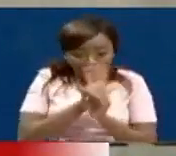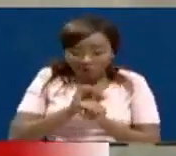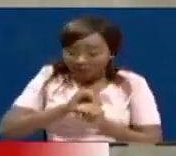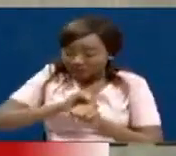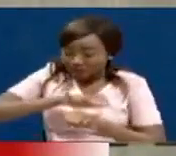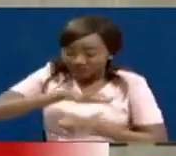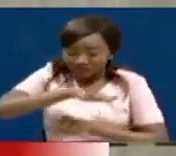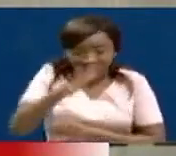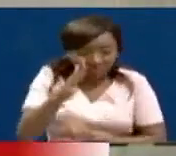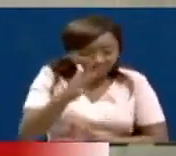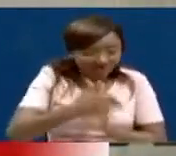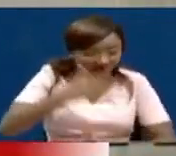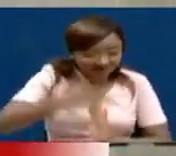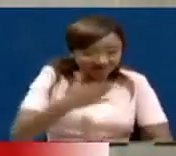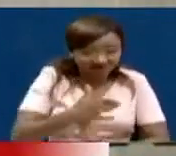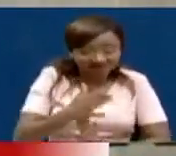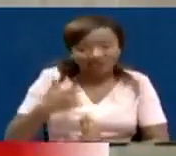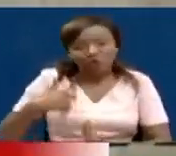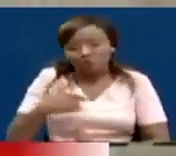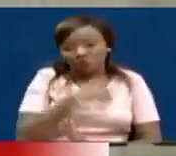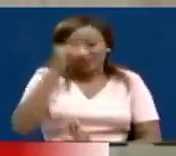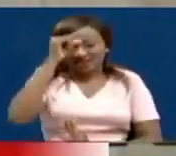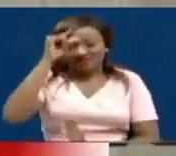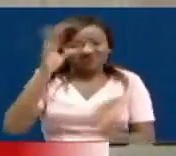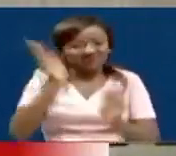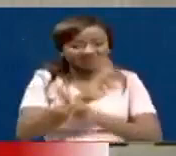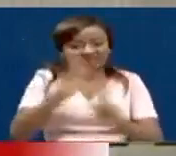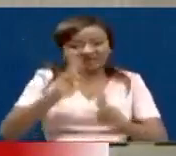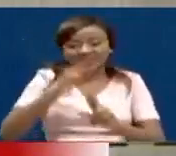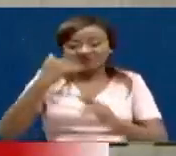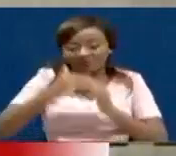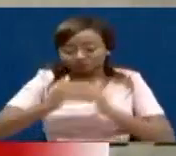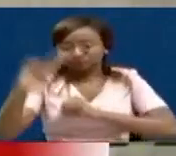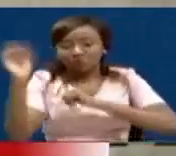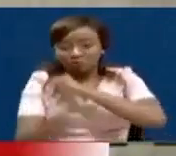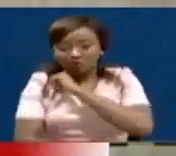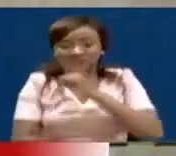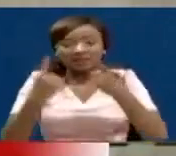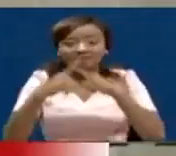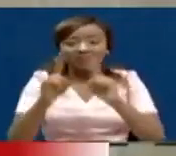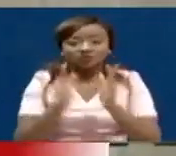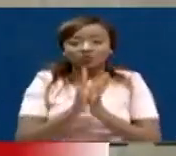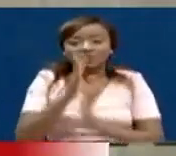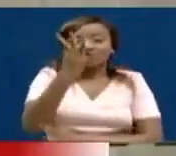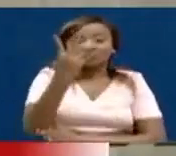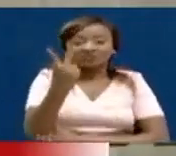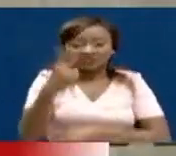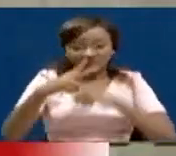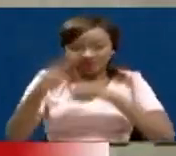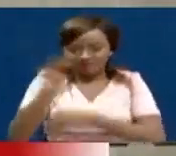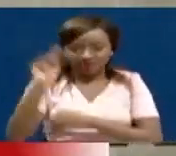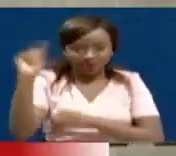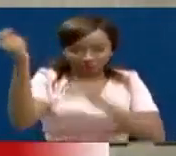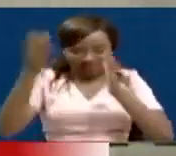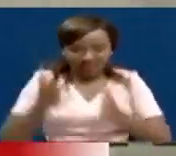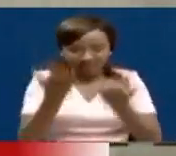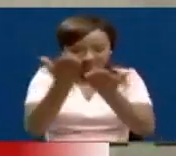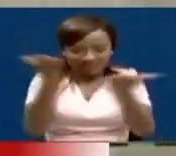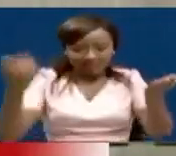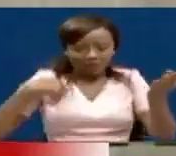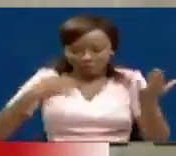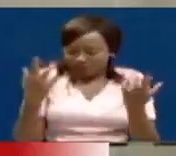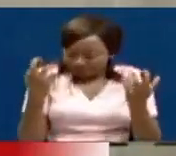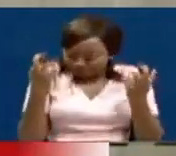government are preparing for the worst, but together with 47 million Kenyans are hoping